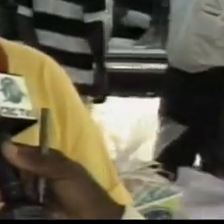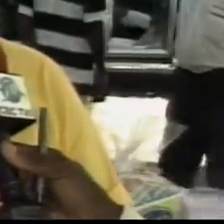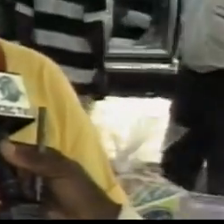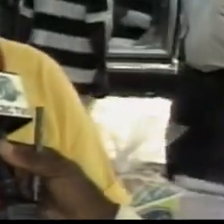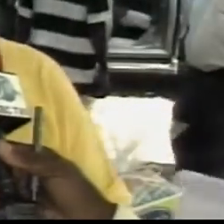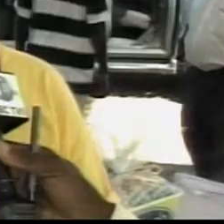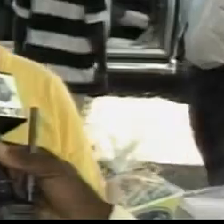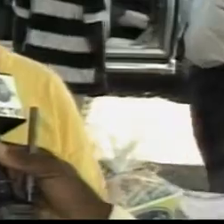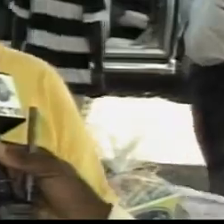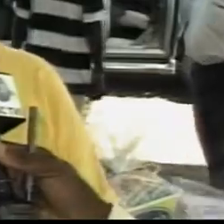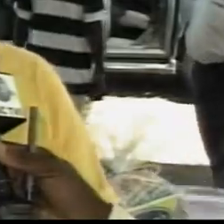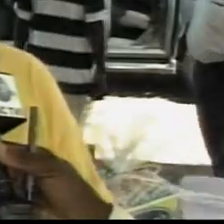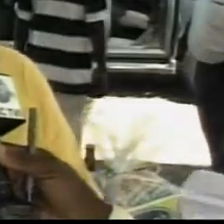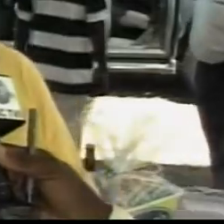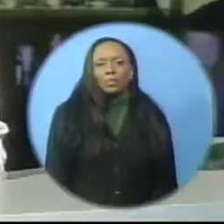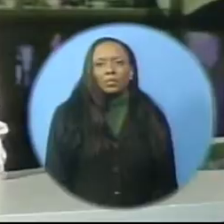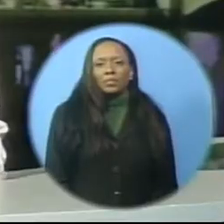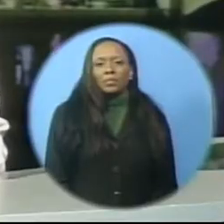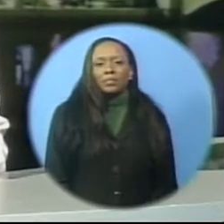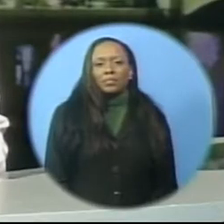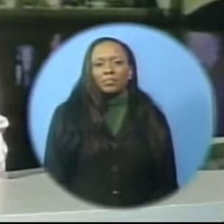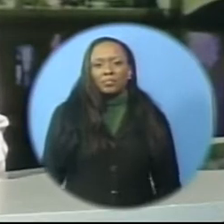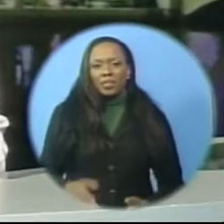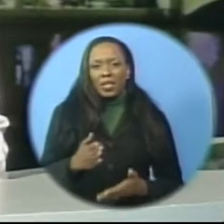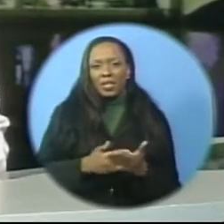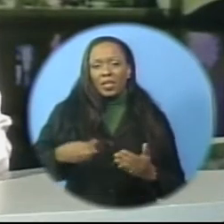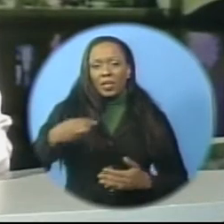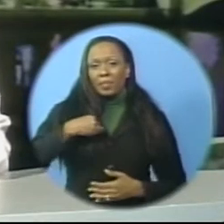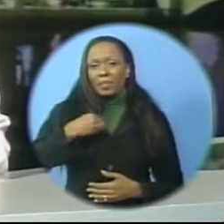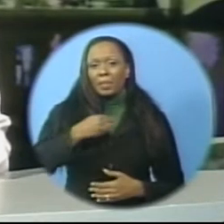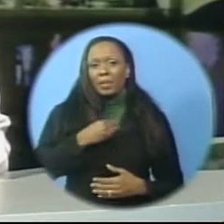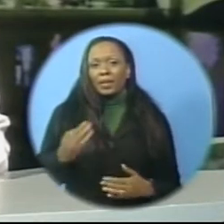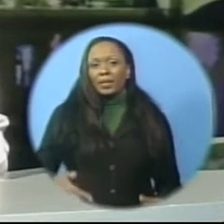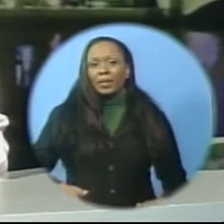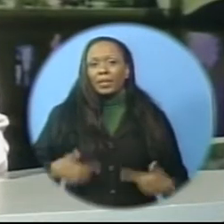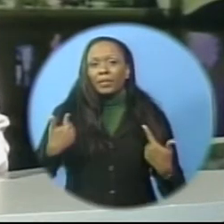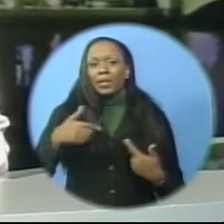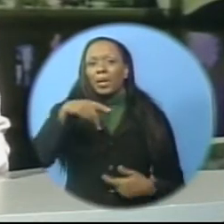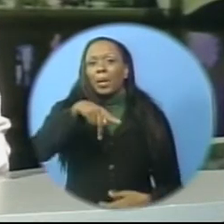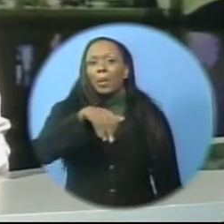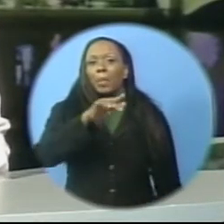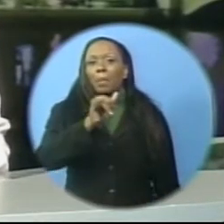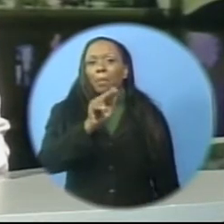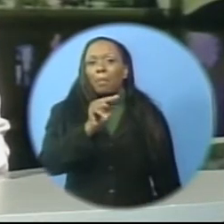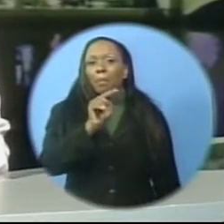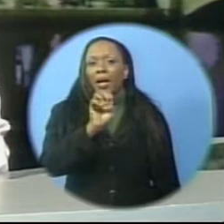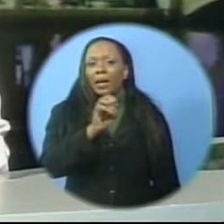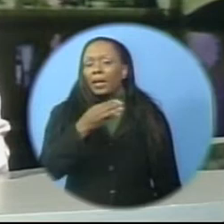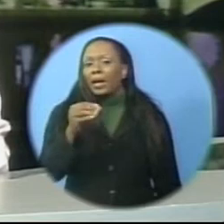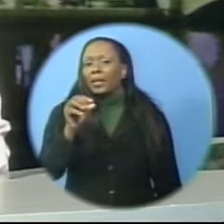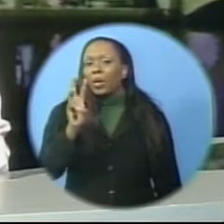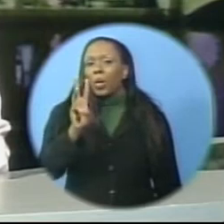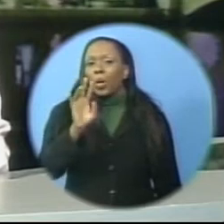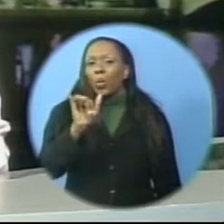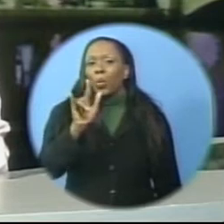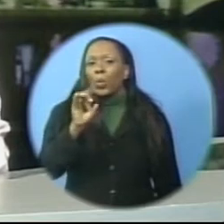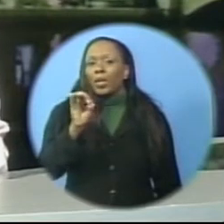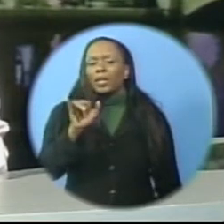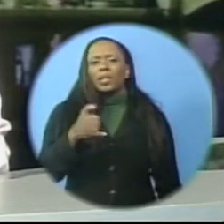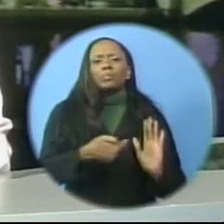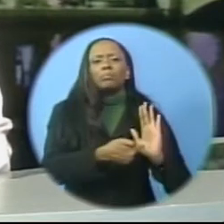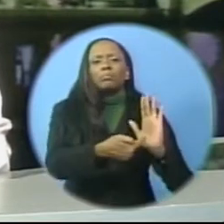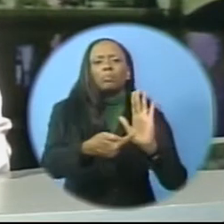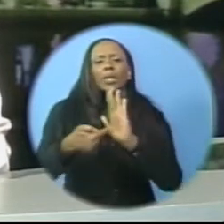ready, and Q, good for you. Some members of the Pine and Wildy community had the opportunity to showcase their skills